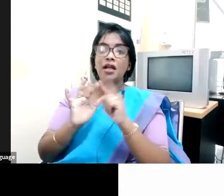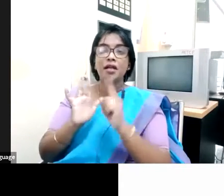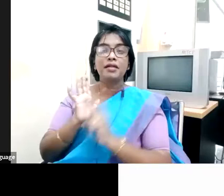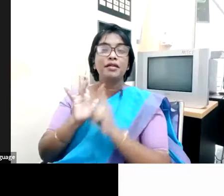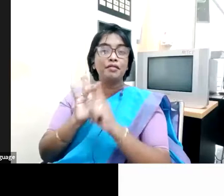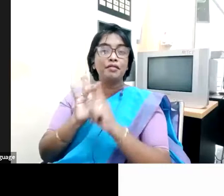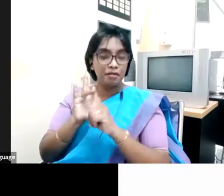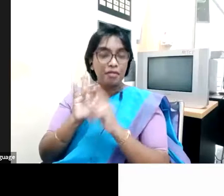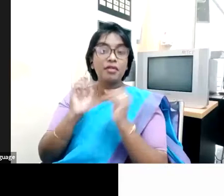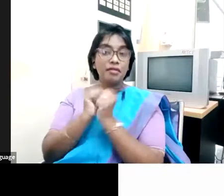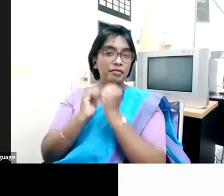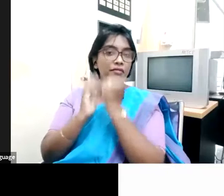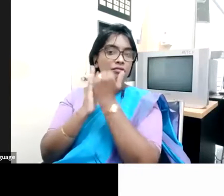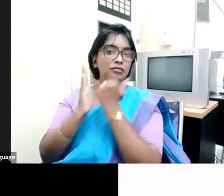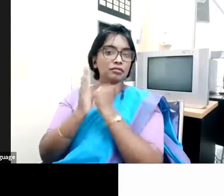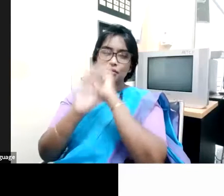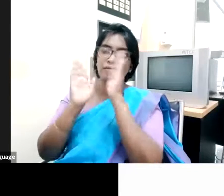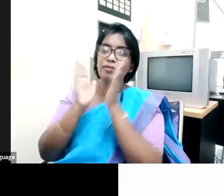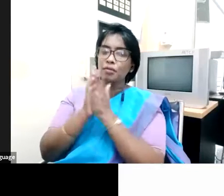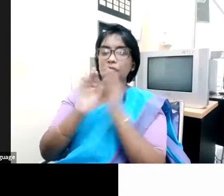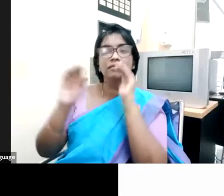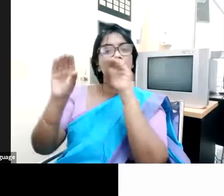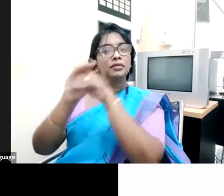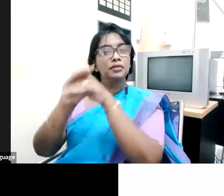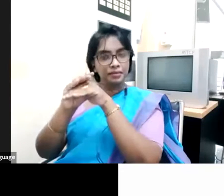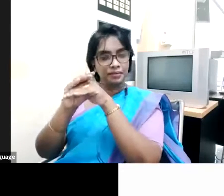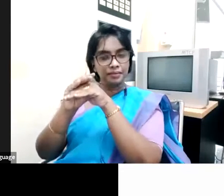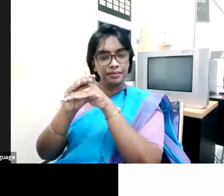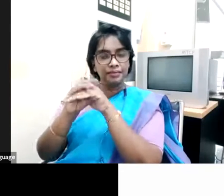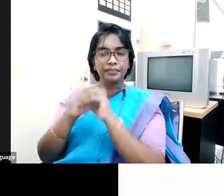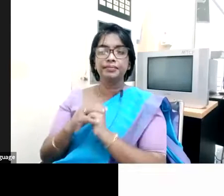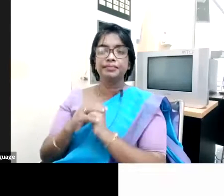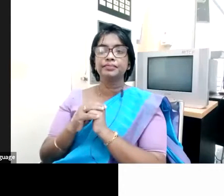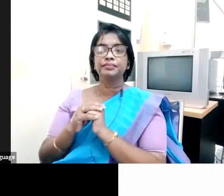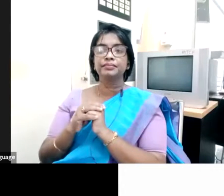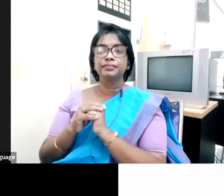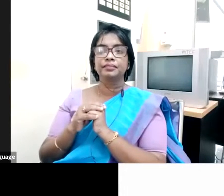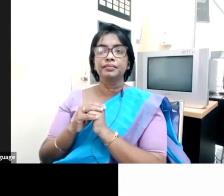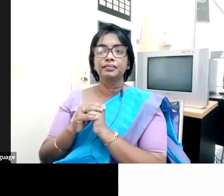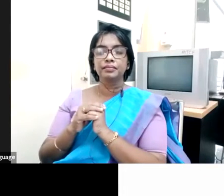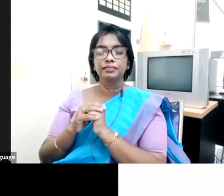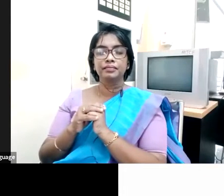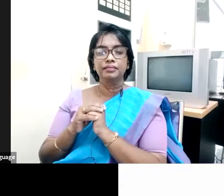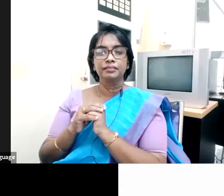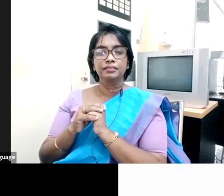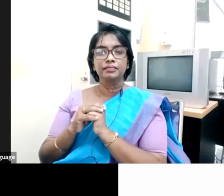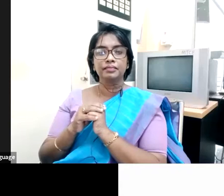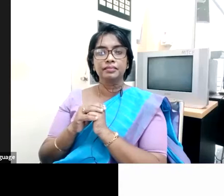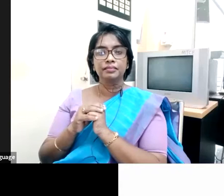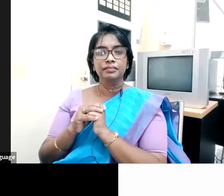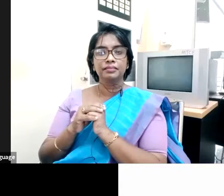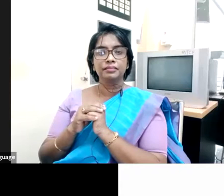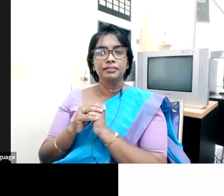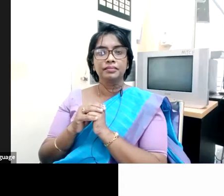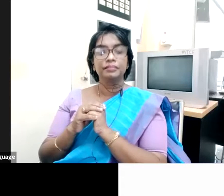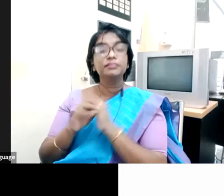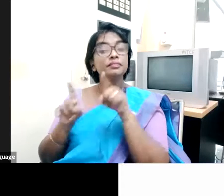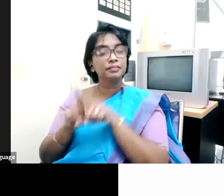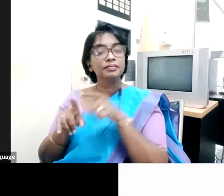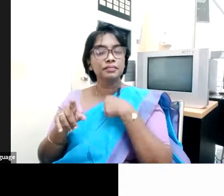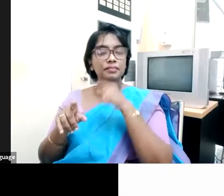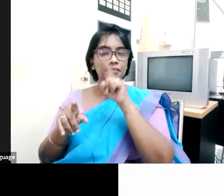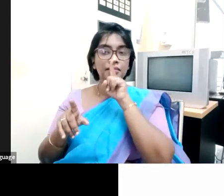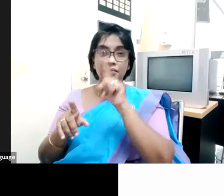and where we really want to support and work hand in hand with you. And I must say, I'm speaking here to an audience I